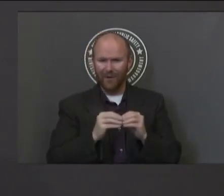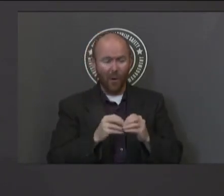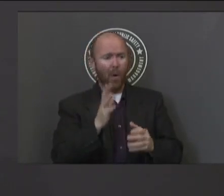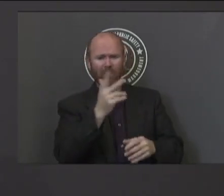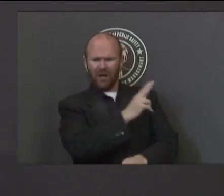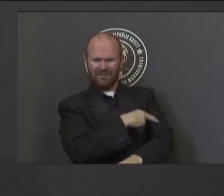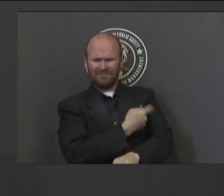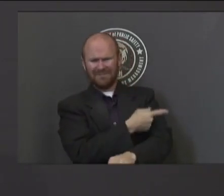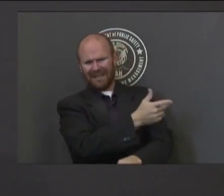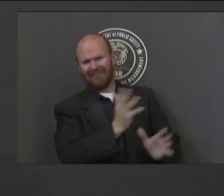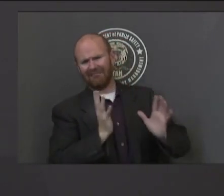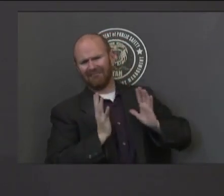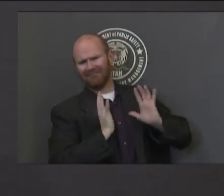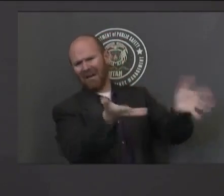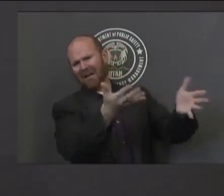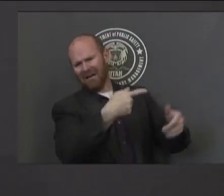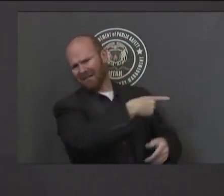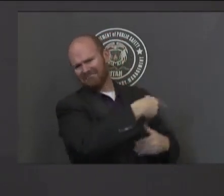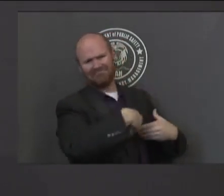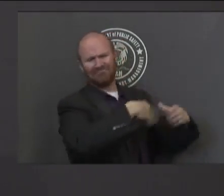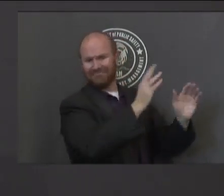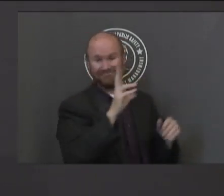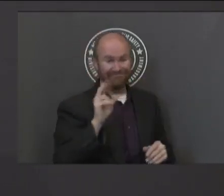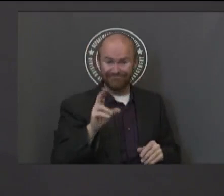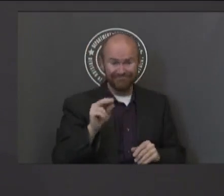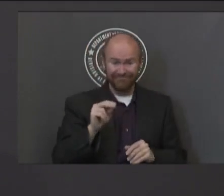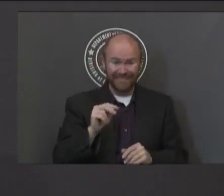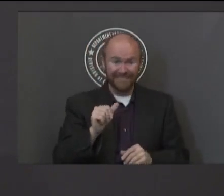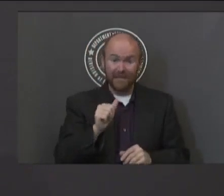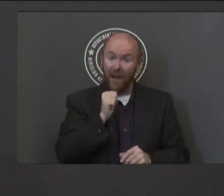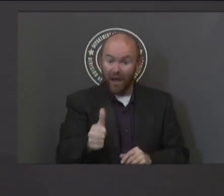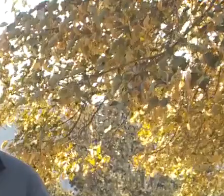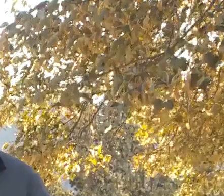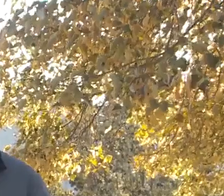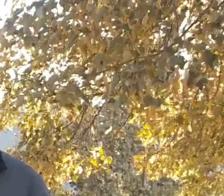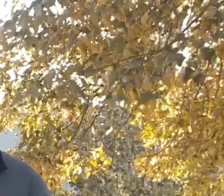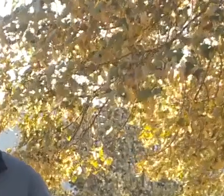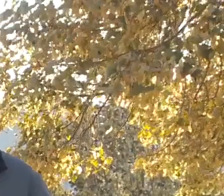just fine regardless of the demand. That is not true.